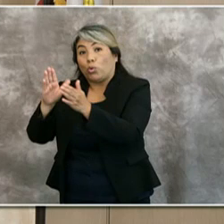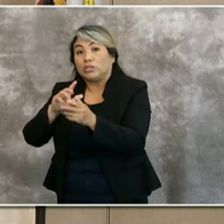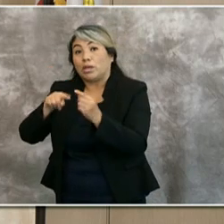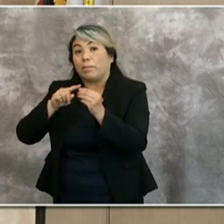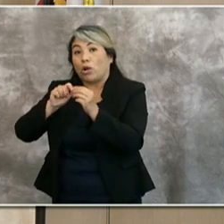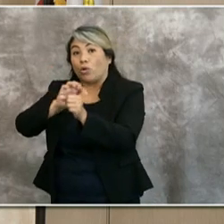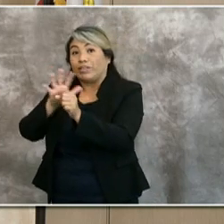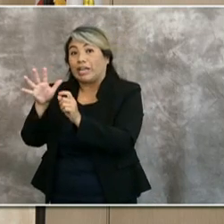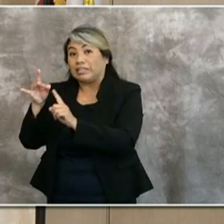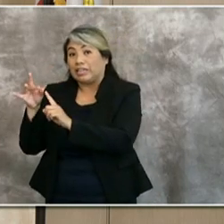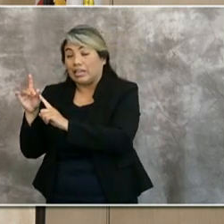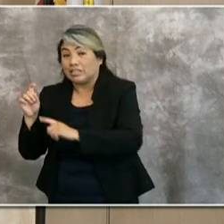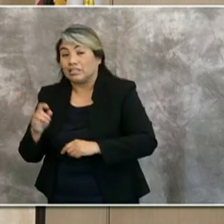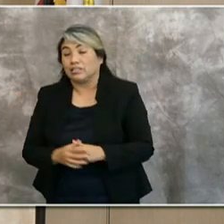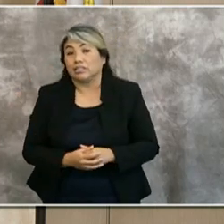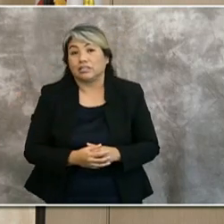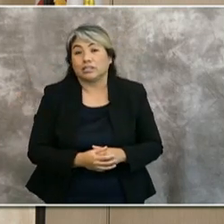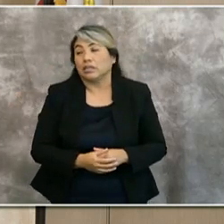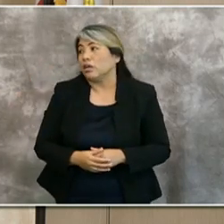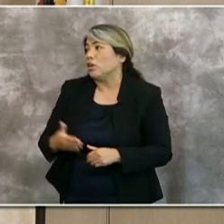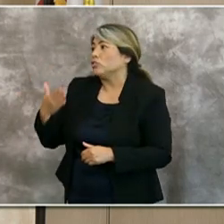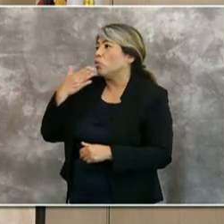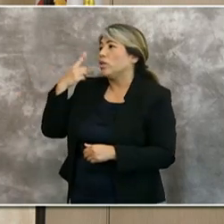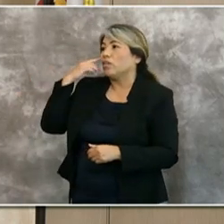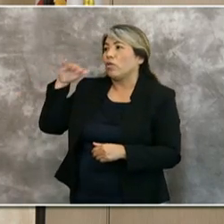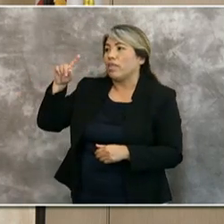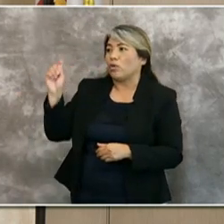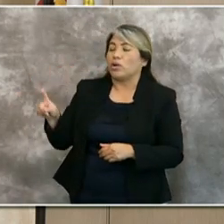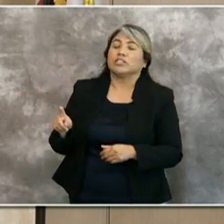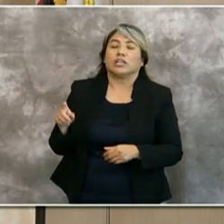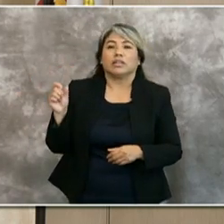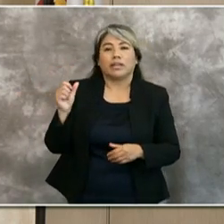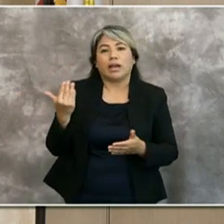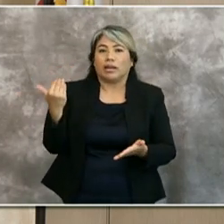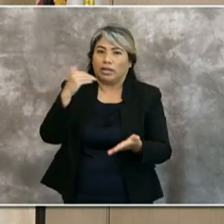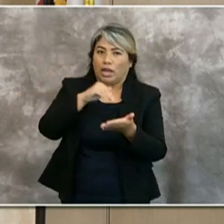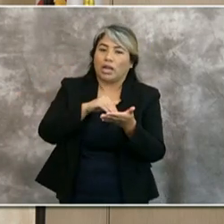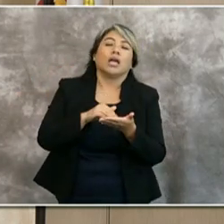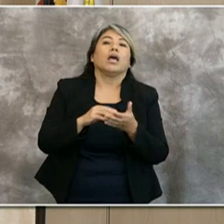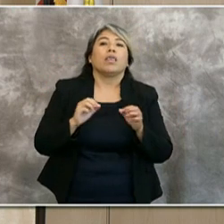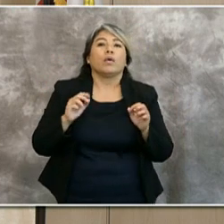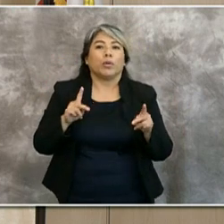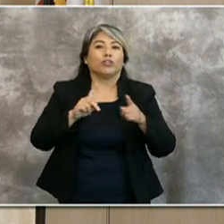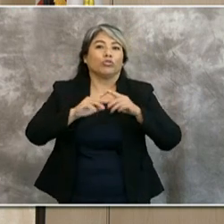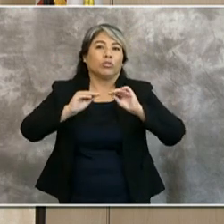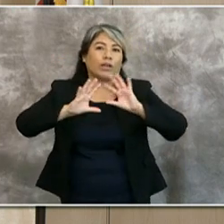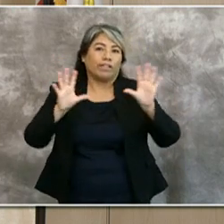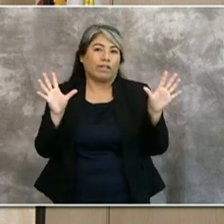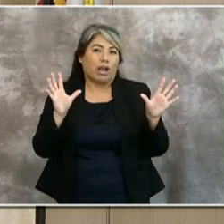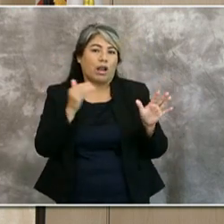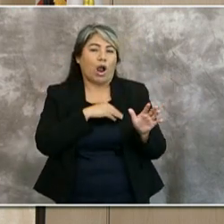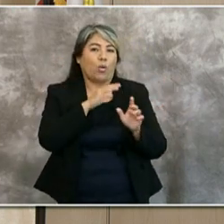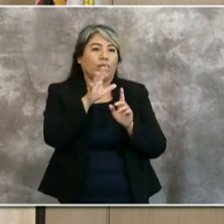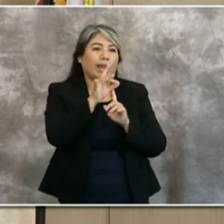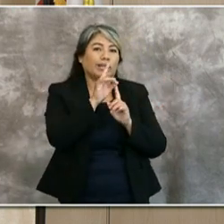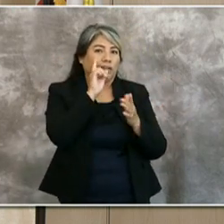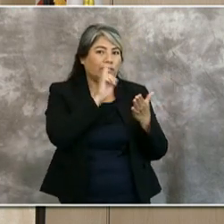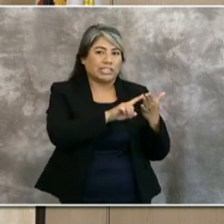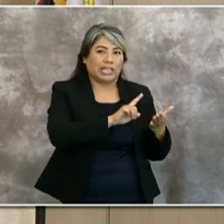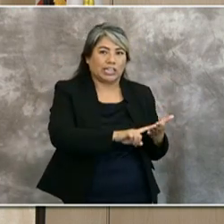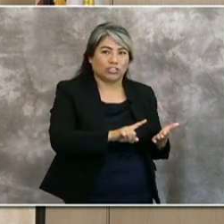cases? So thank you for that question. Yet again, the opportunity to clarify our case